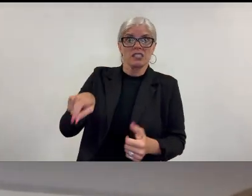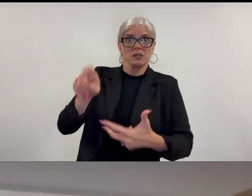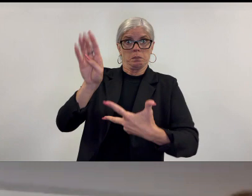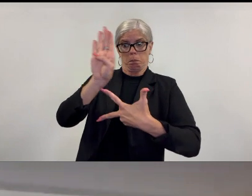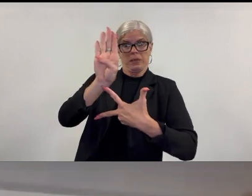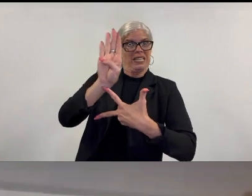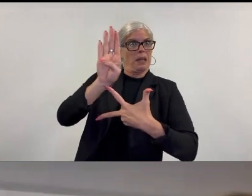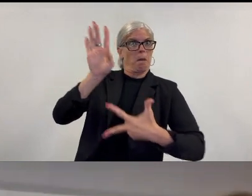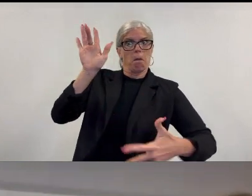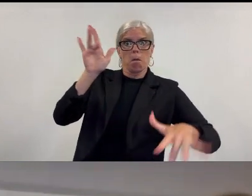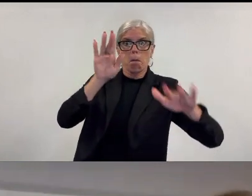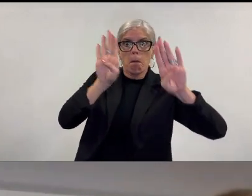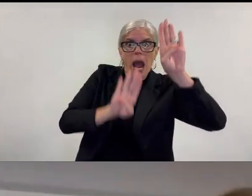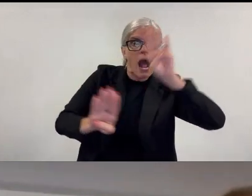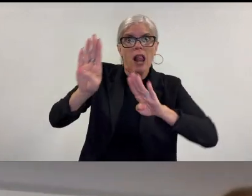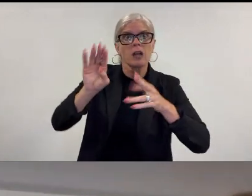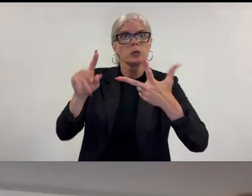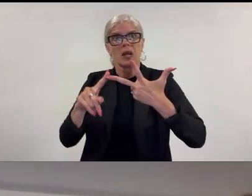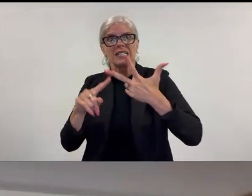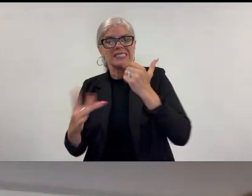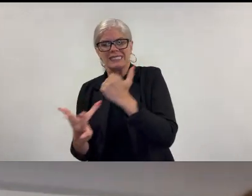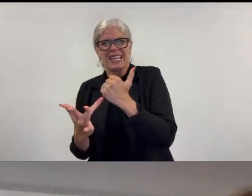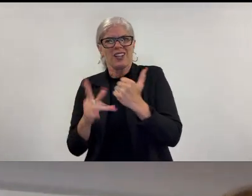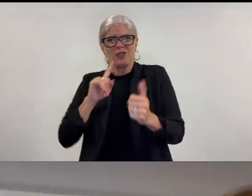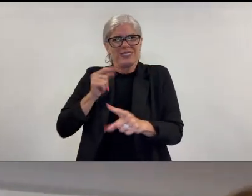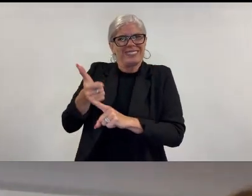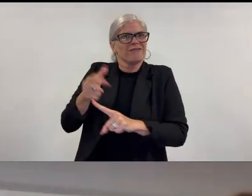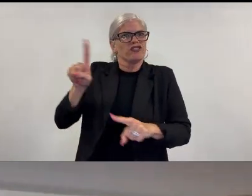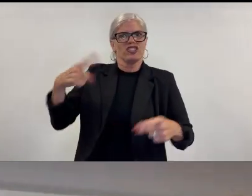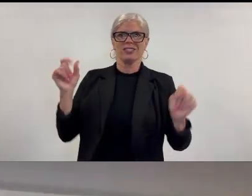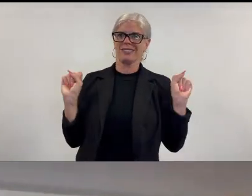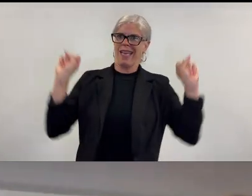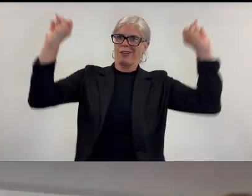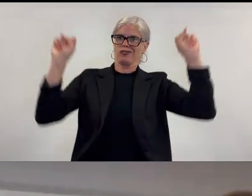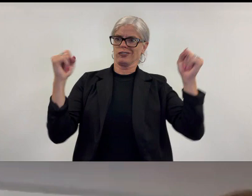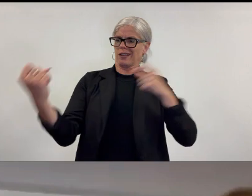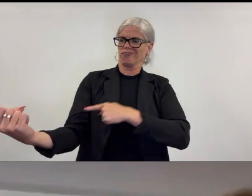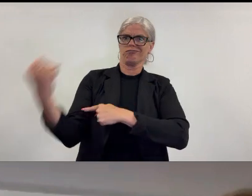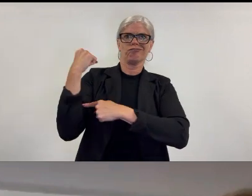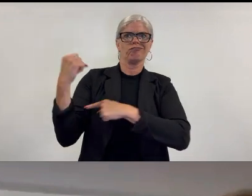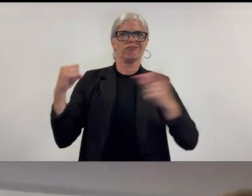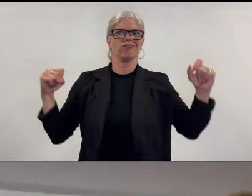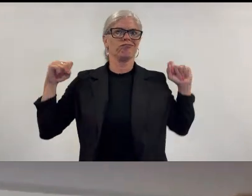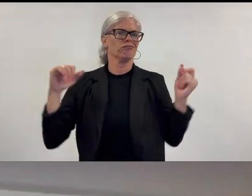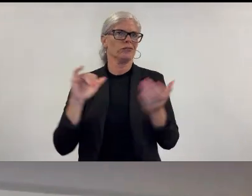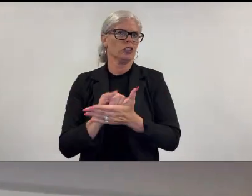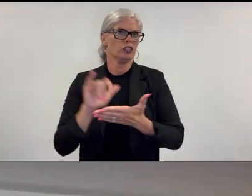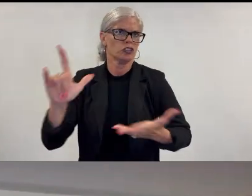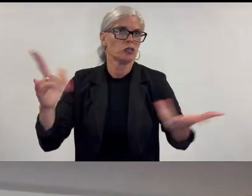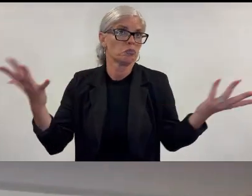without a biologic or a technologic, but just for exercise.